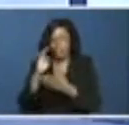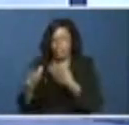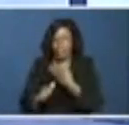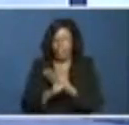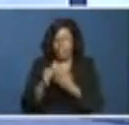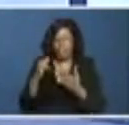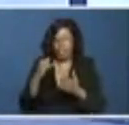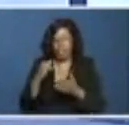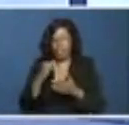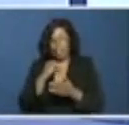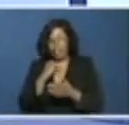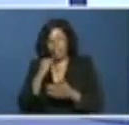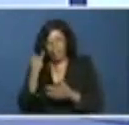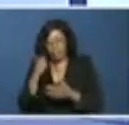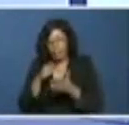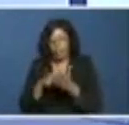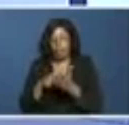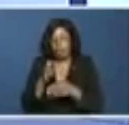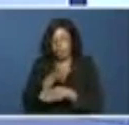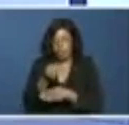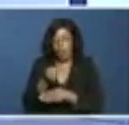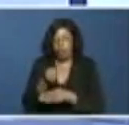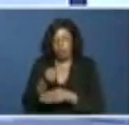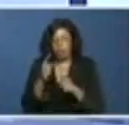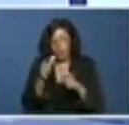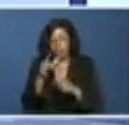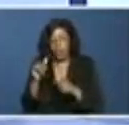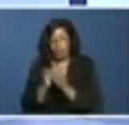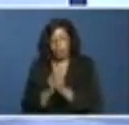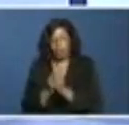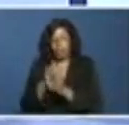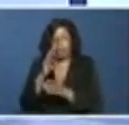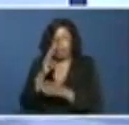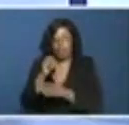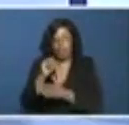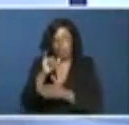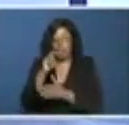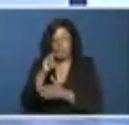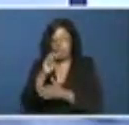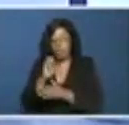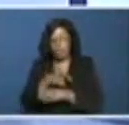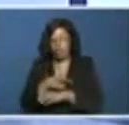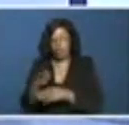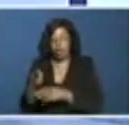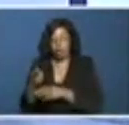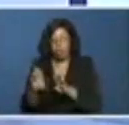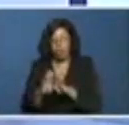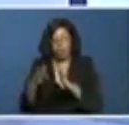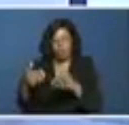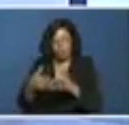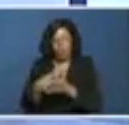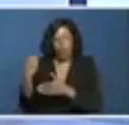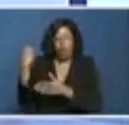this issue is not tackled seriously. Meantime, the Minister of Marine Resources says the Department of Marine Resources will open a new